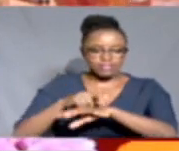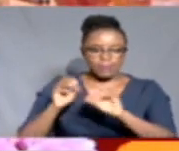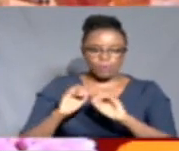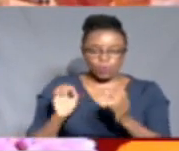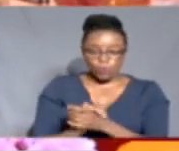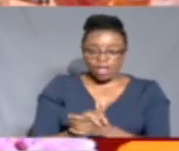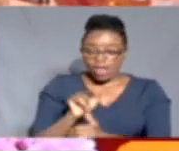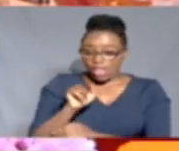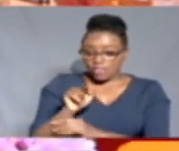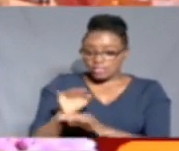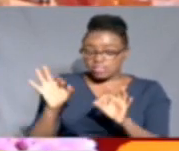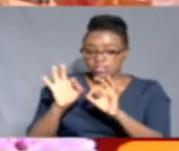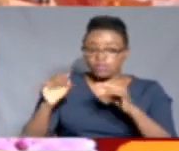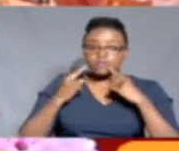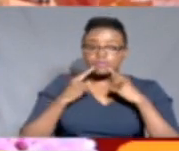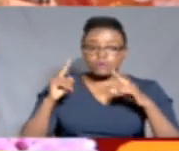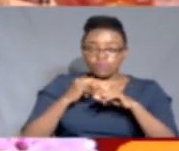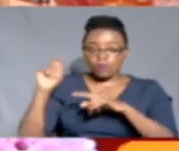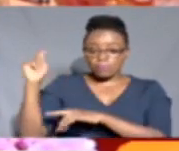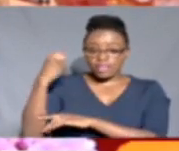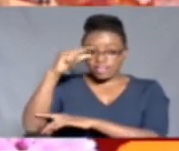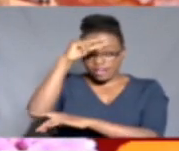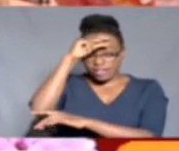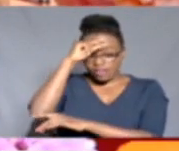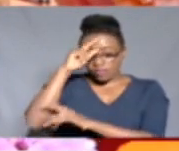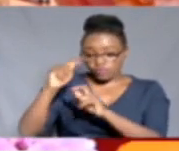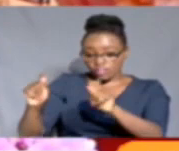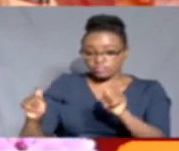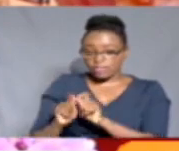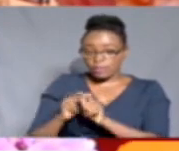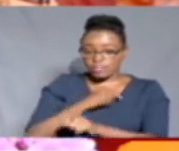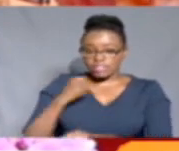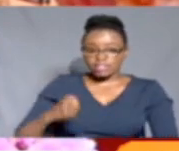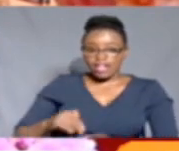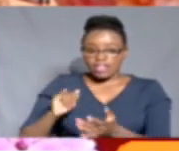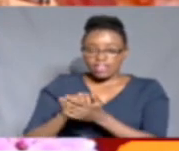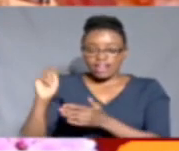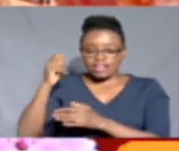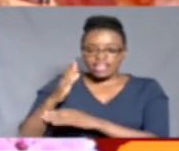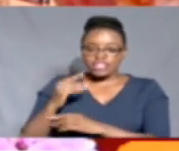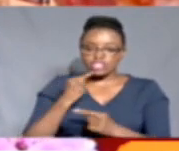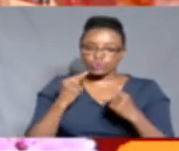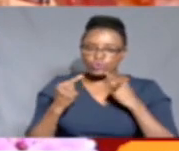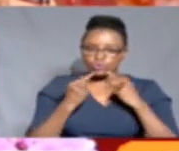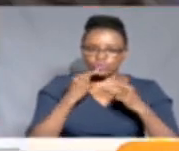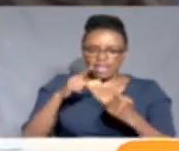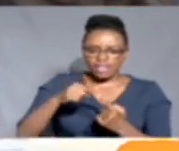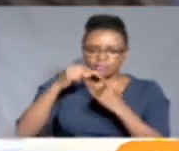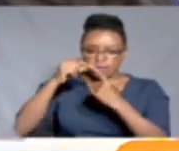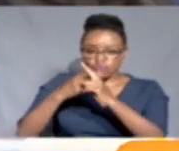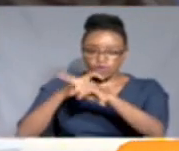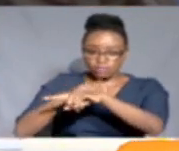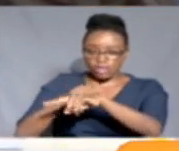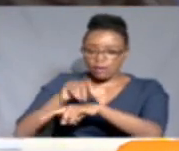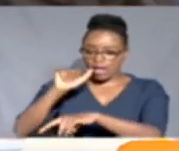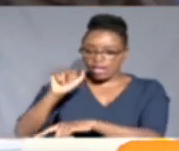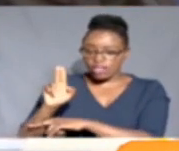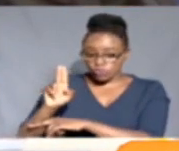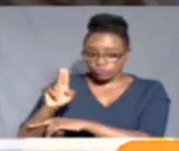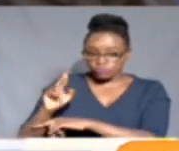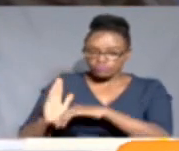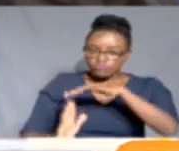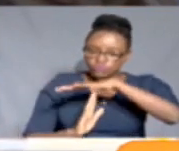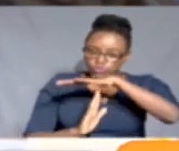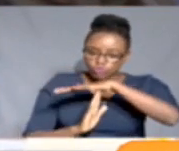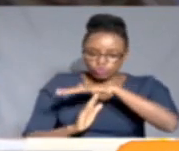It was this surprise announcement from the Kenyan government team in China that got Kenyans talking, especially since the AU High Representative